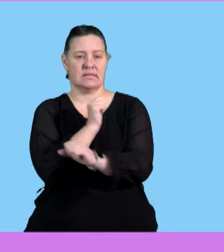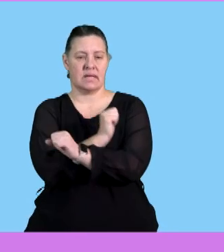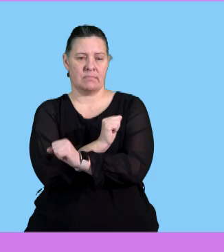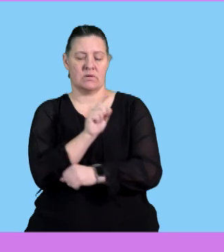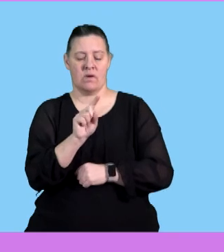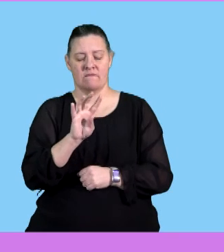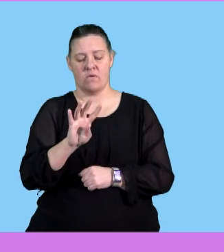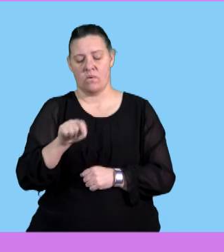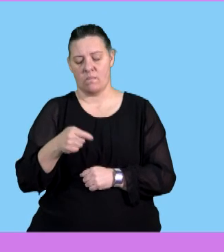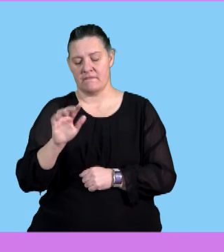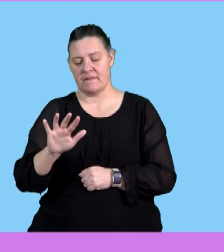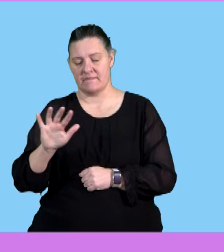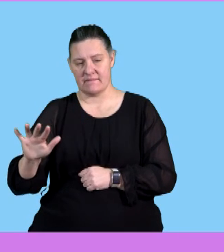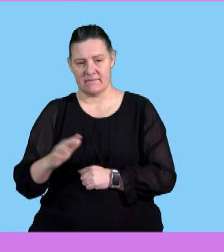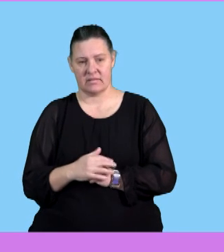187.65